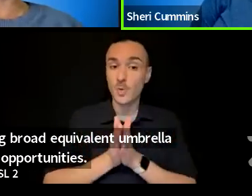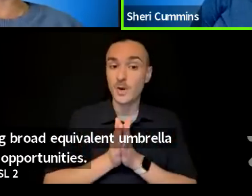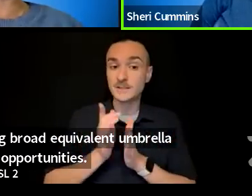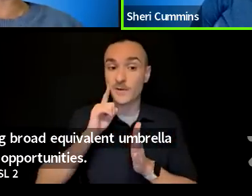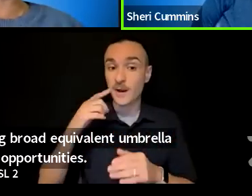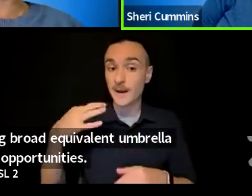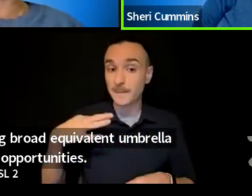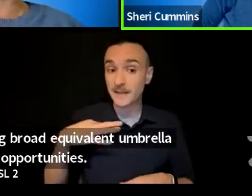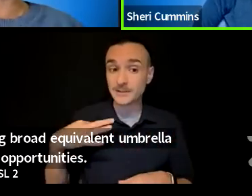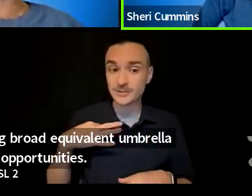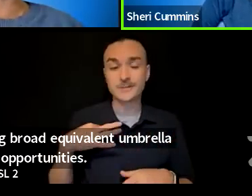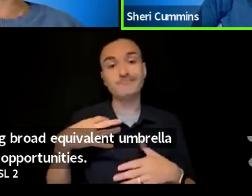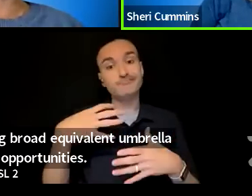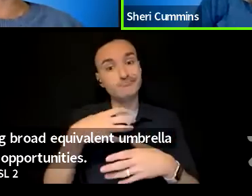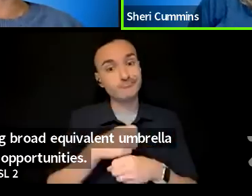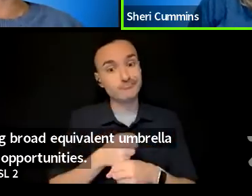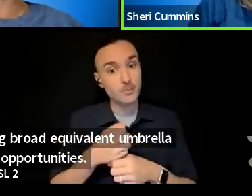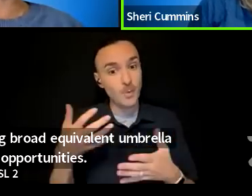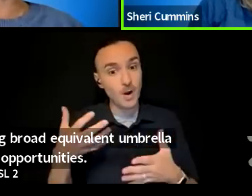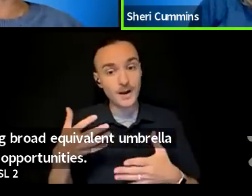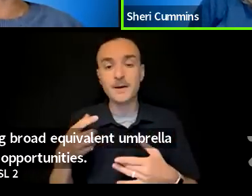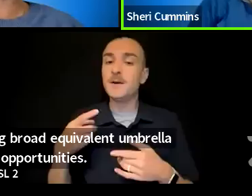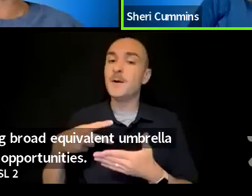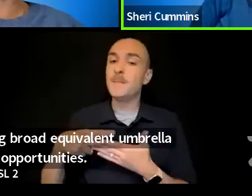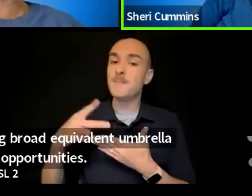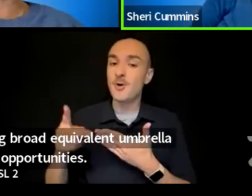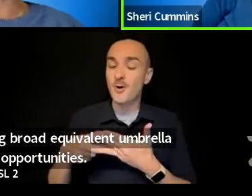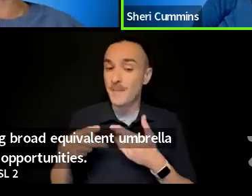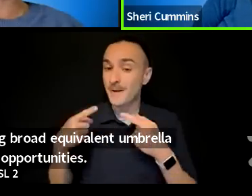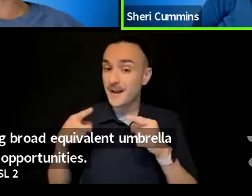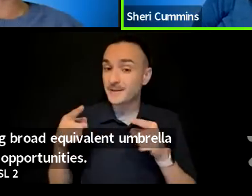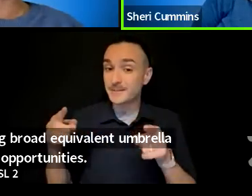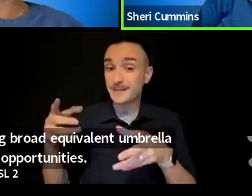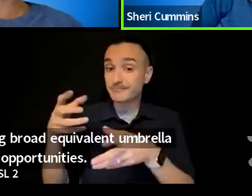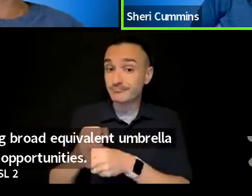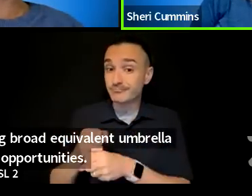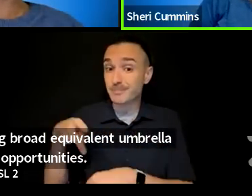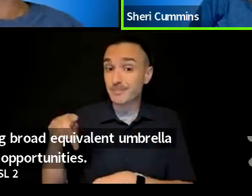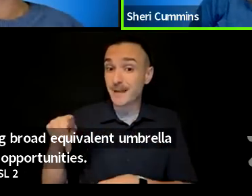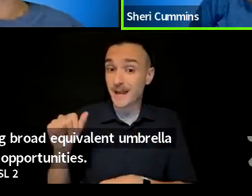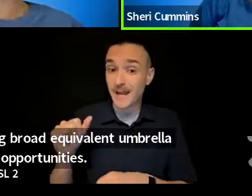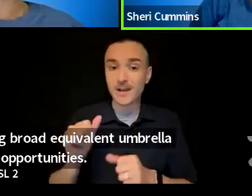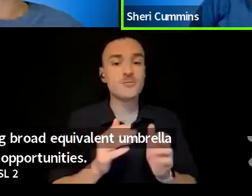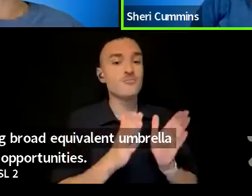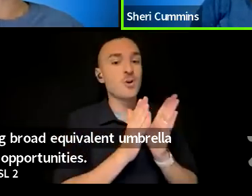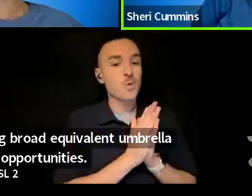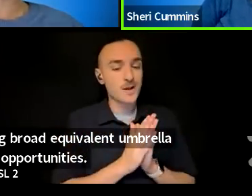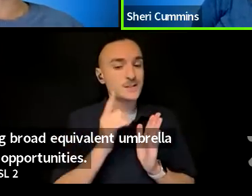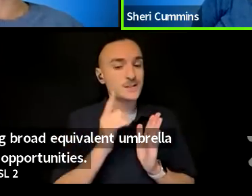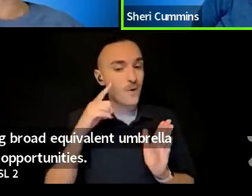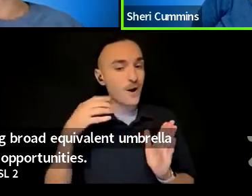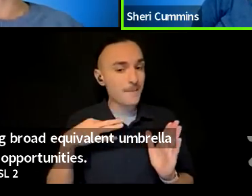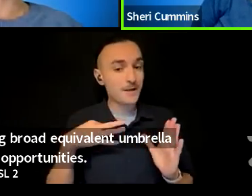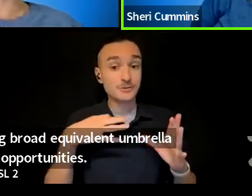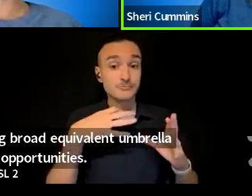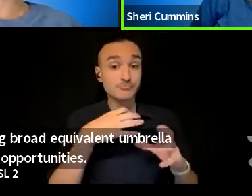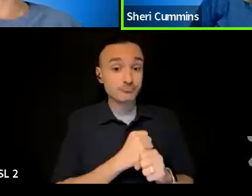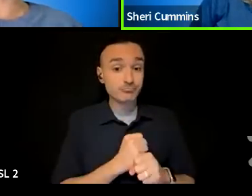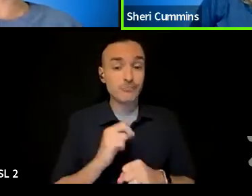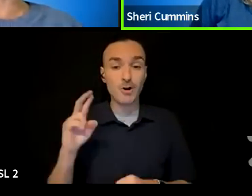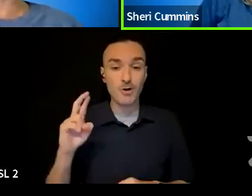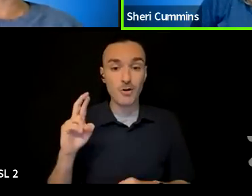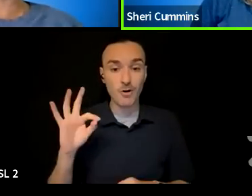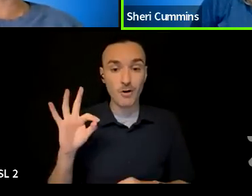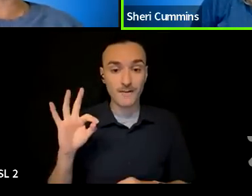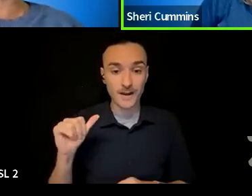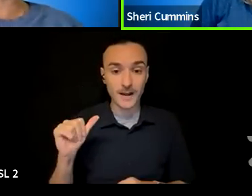course, acronyms, program announcements are PAs, requests for applications are RFAs. Okay. Parent